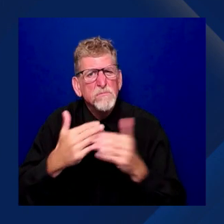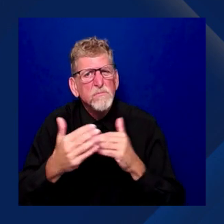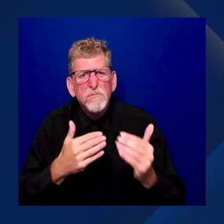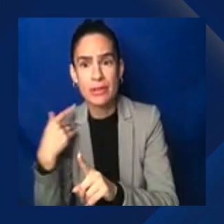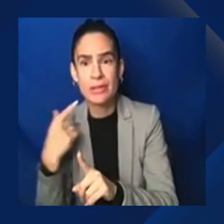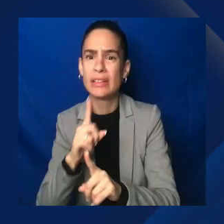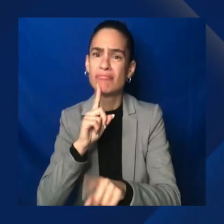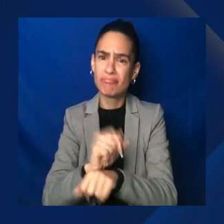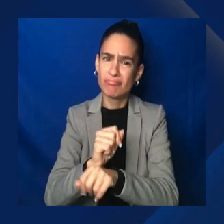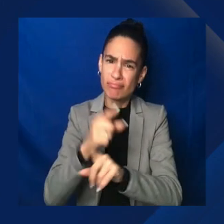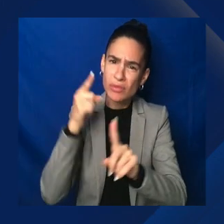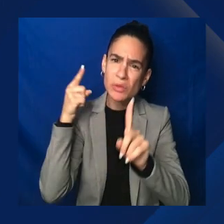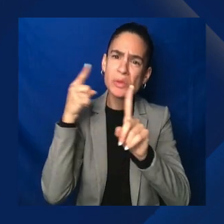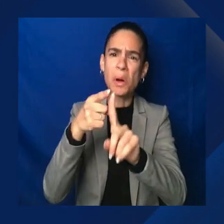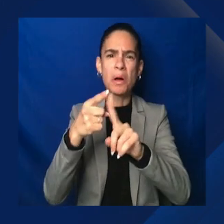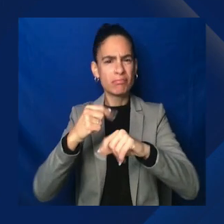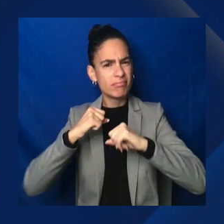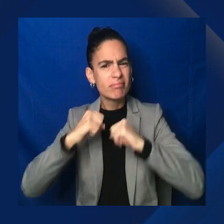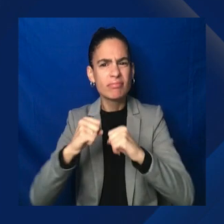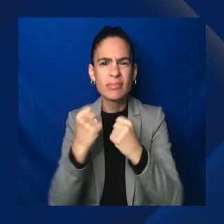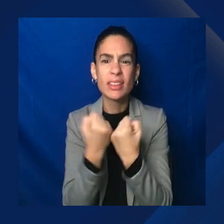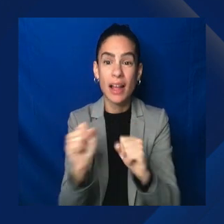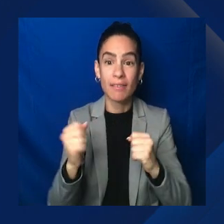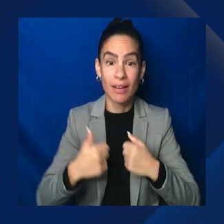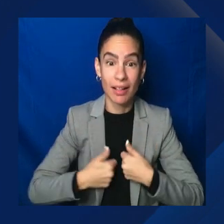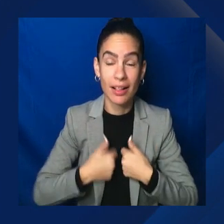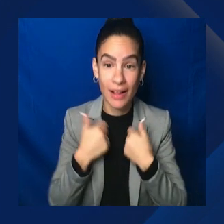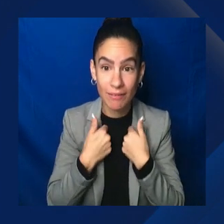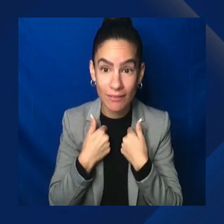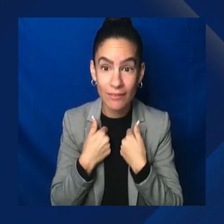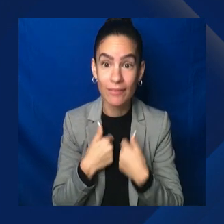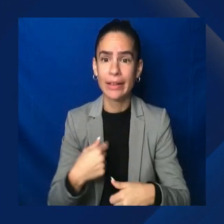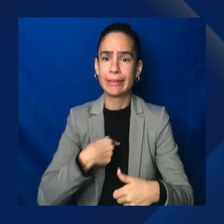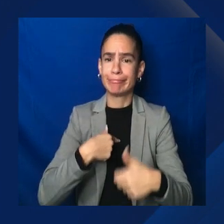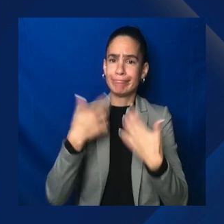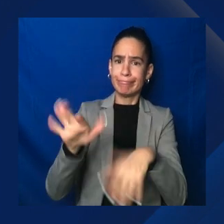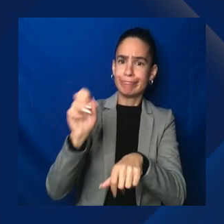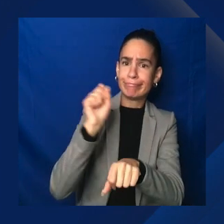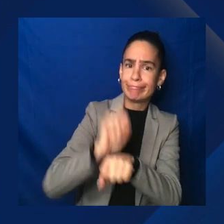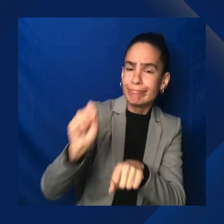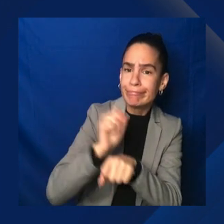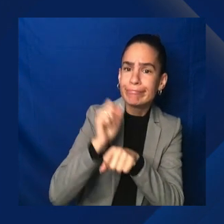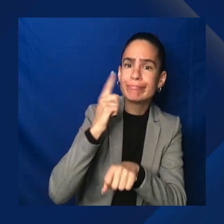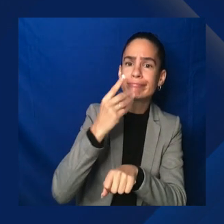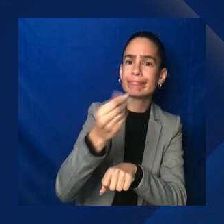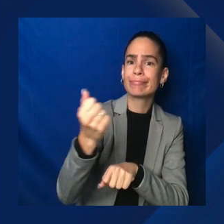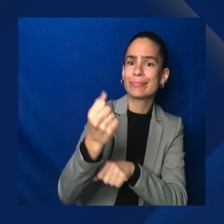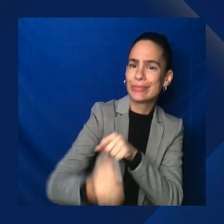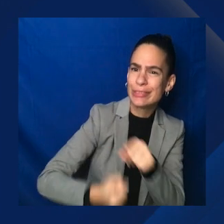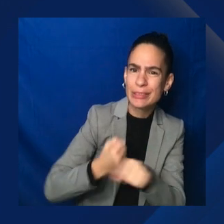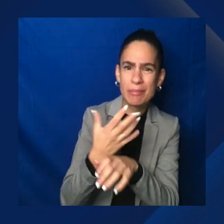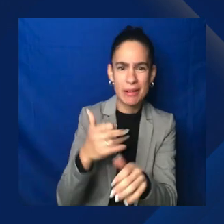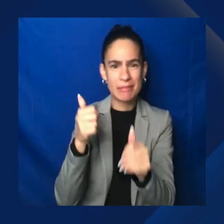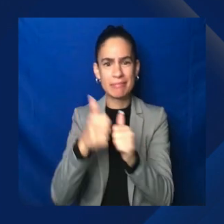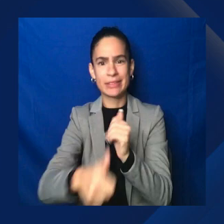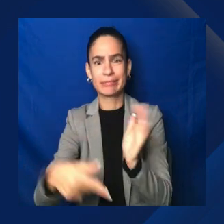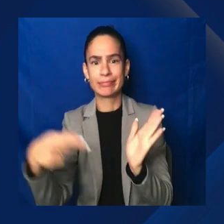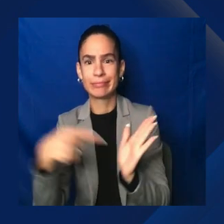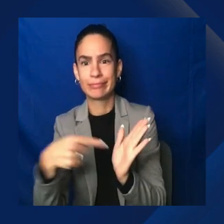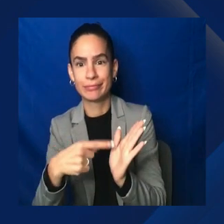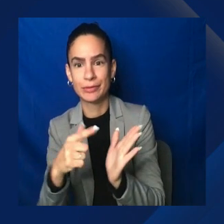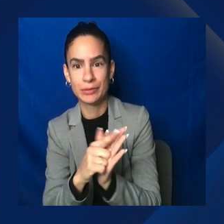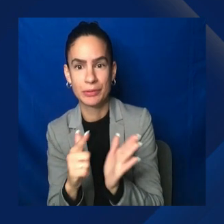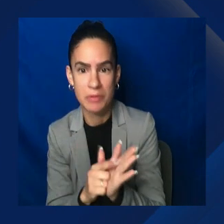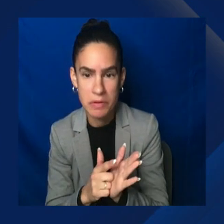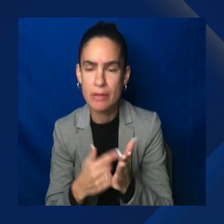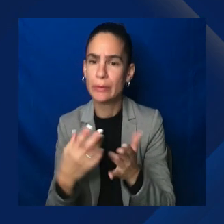working to secure this for so many years now, and I'm thrilled that it's almost done. Build Back Better is a step in the